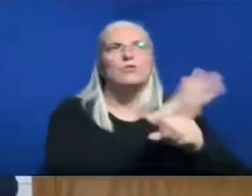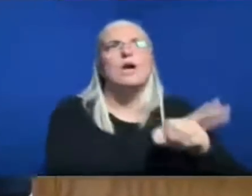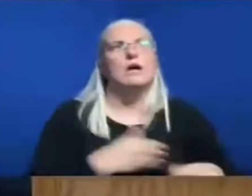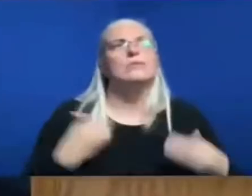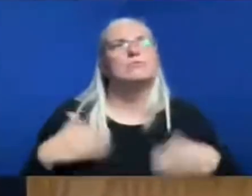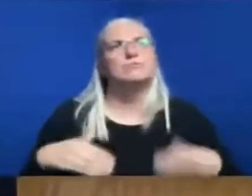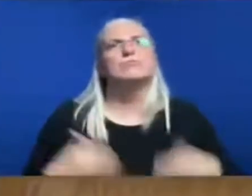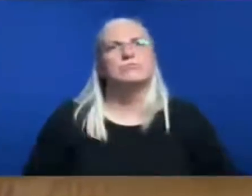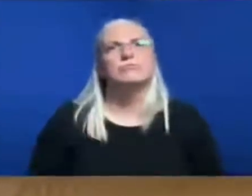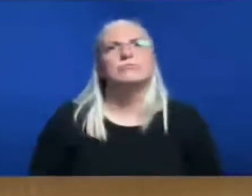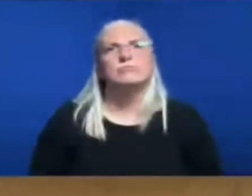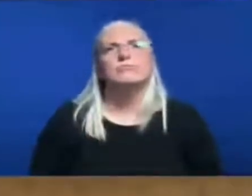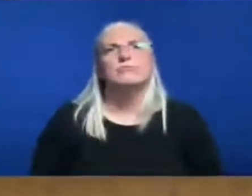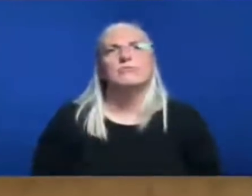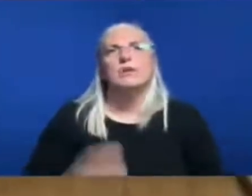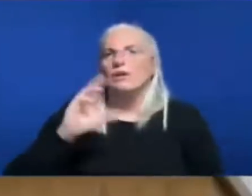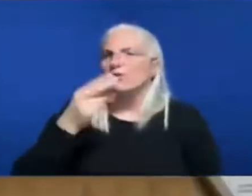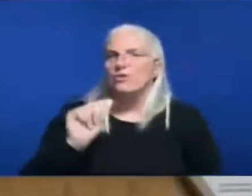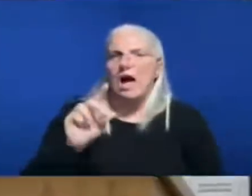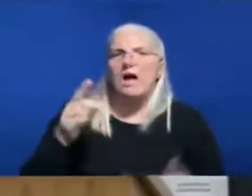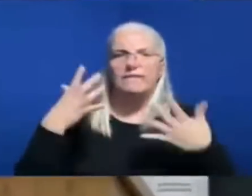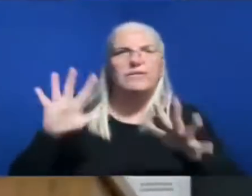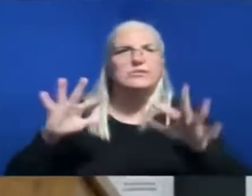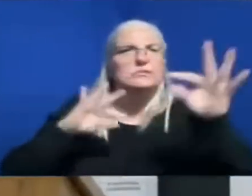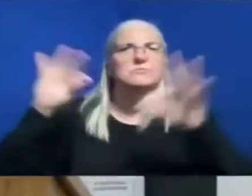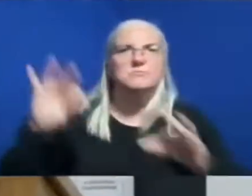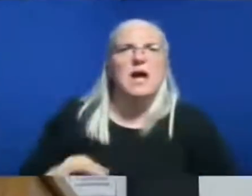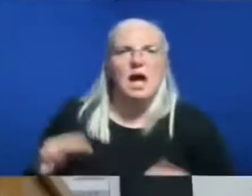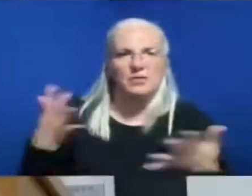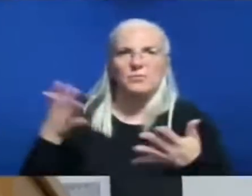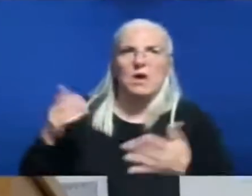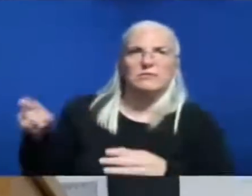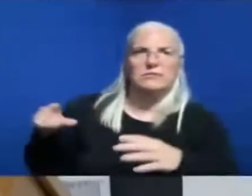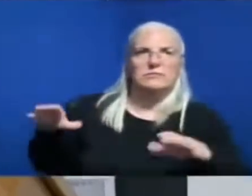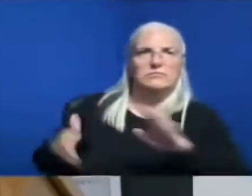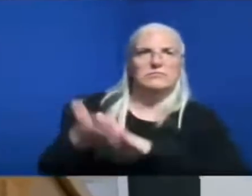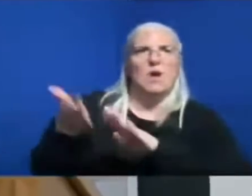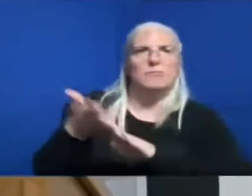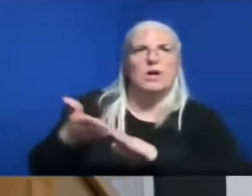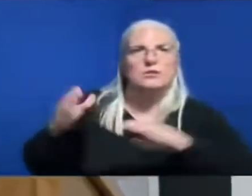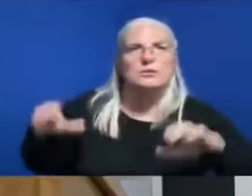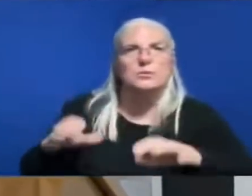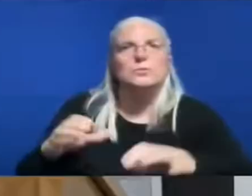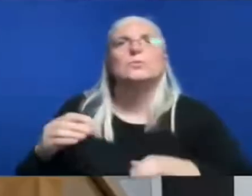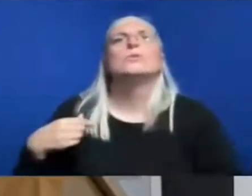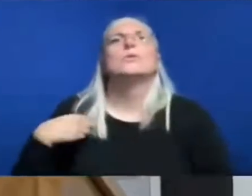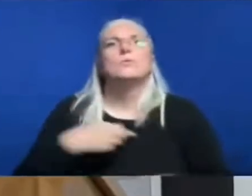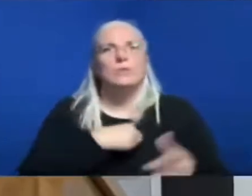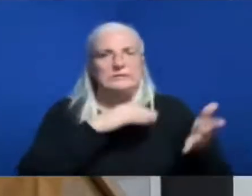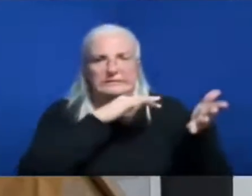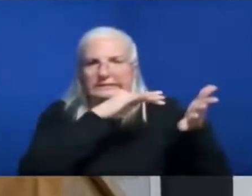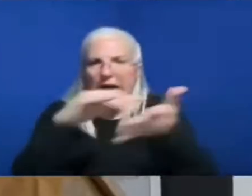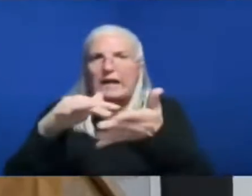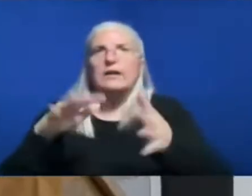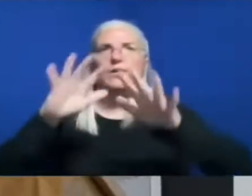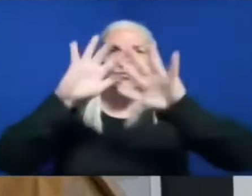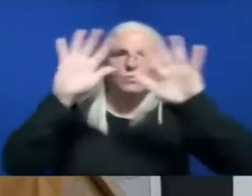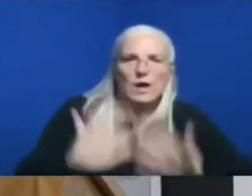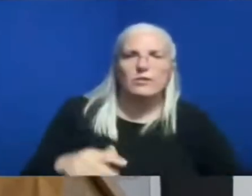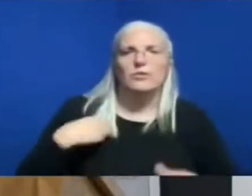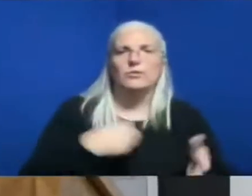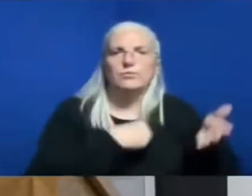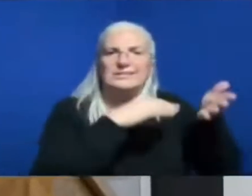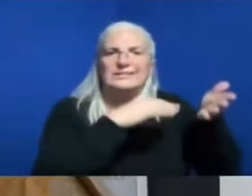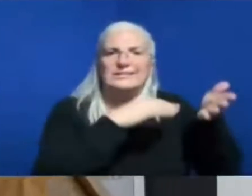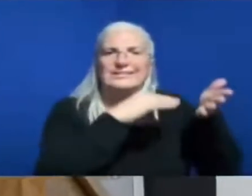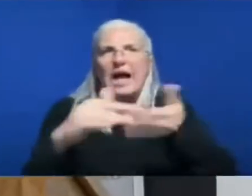area, and working along. We are studying the weather. We are studying the fire behavior and the movement of this